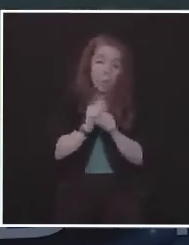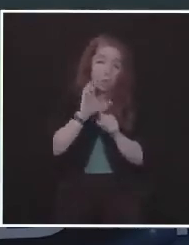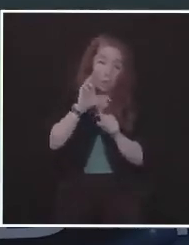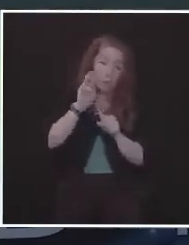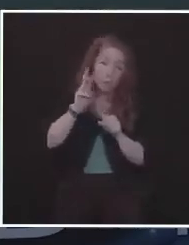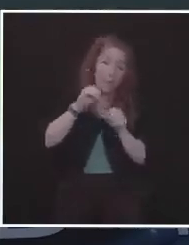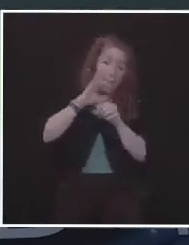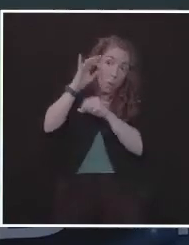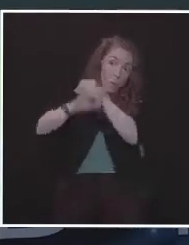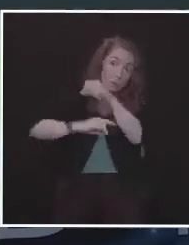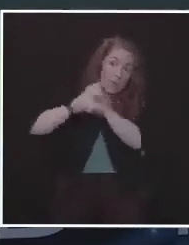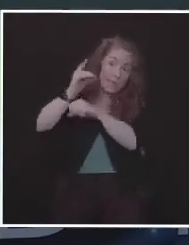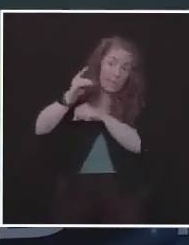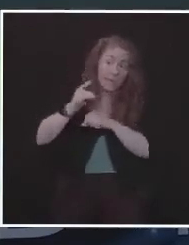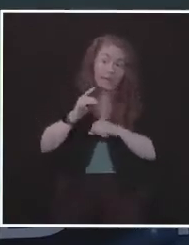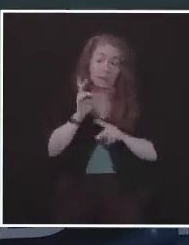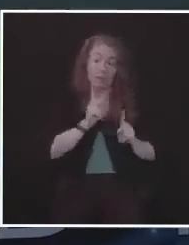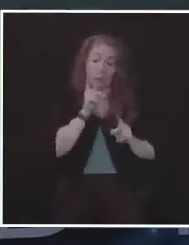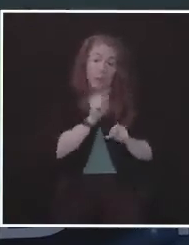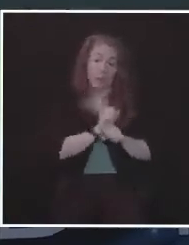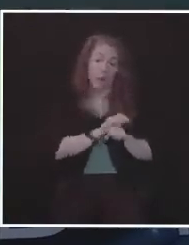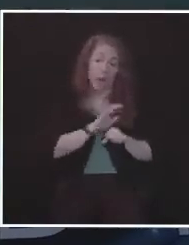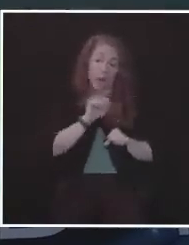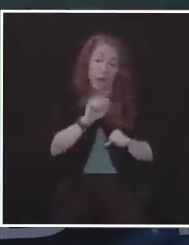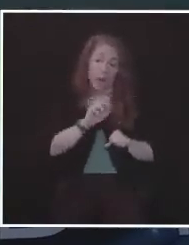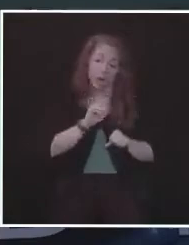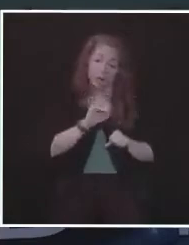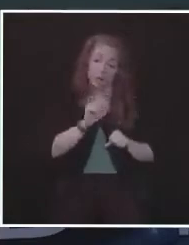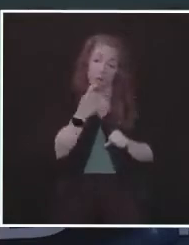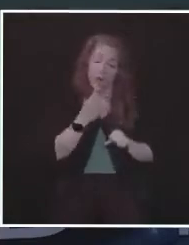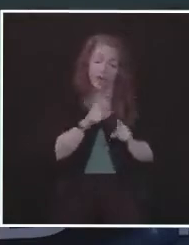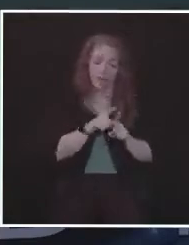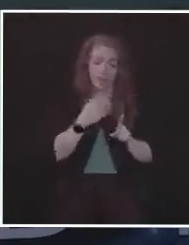working on Artemis 1 as we push those real critical milestones.